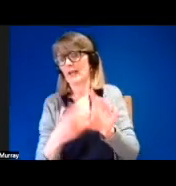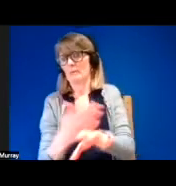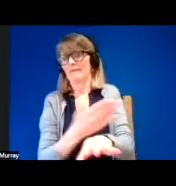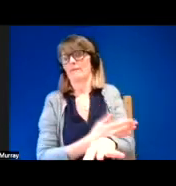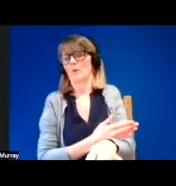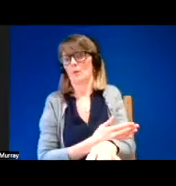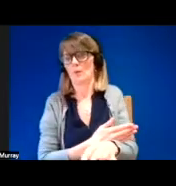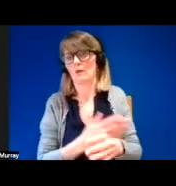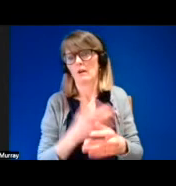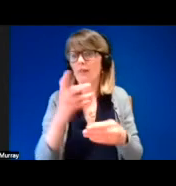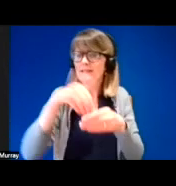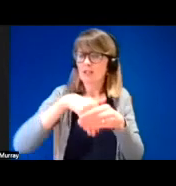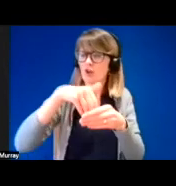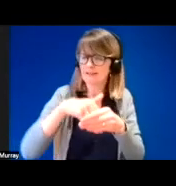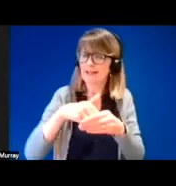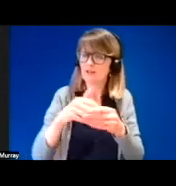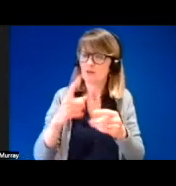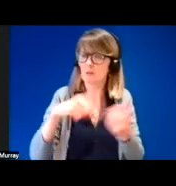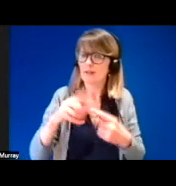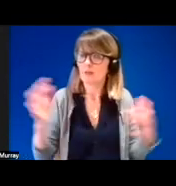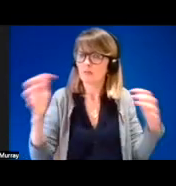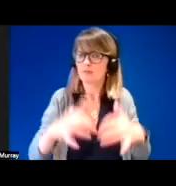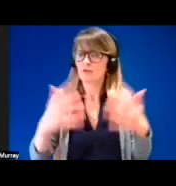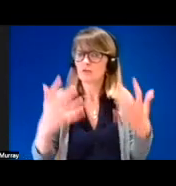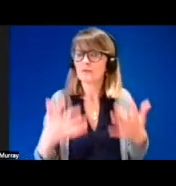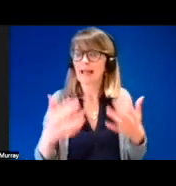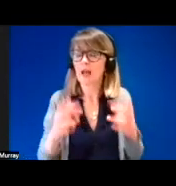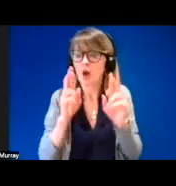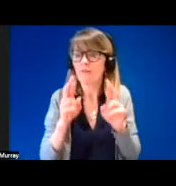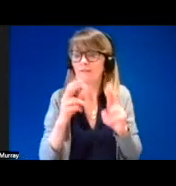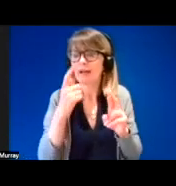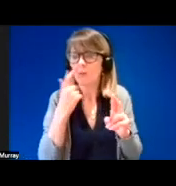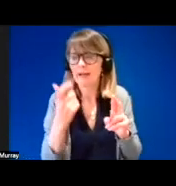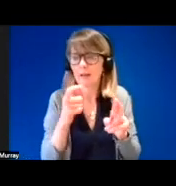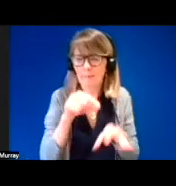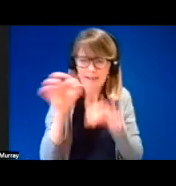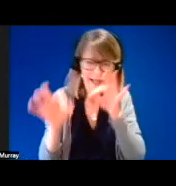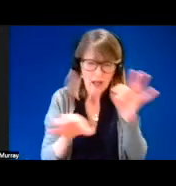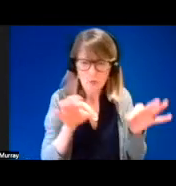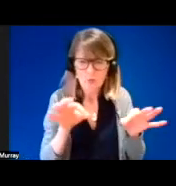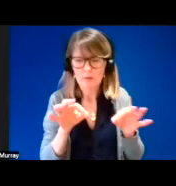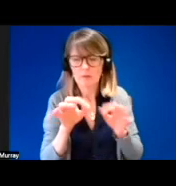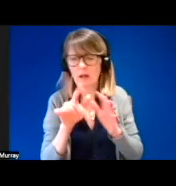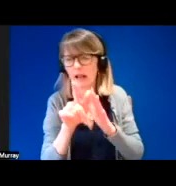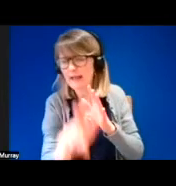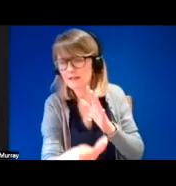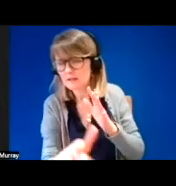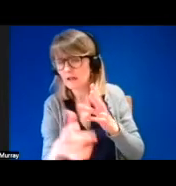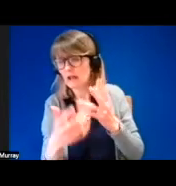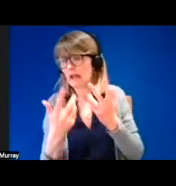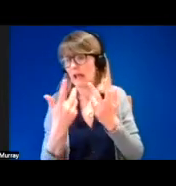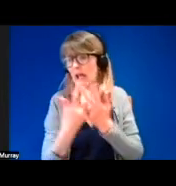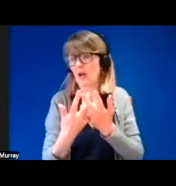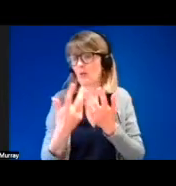That's the context we meet in today, and hopefully we can tease out later how things have or perhaps